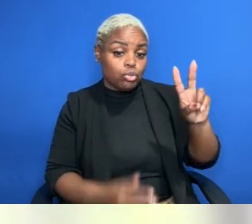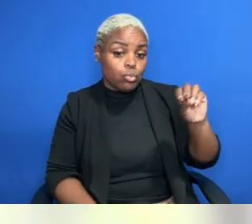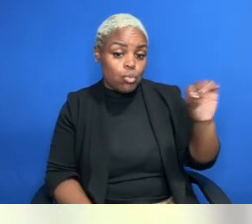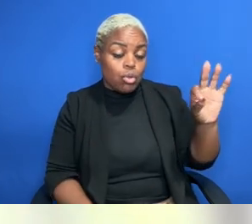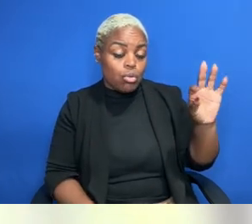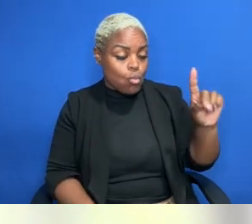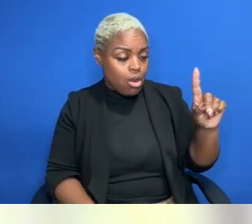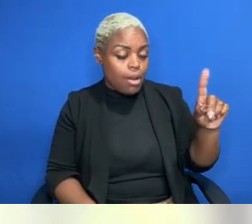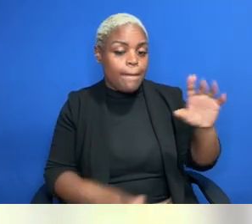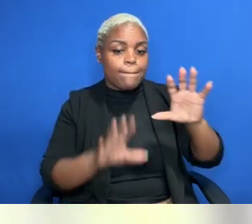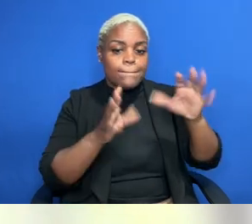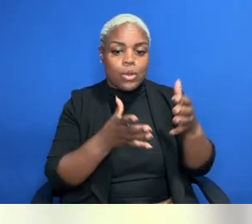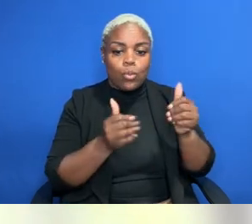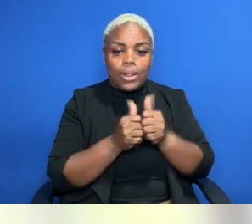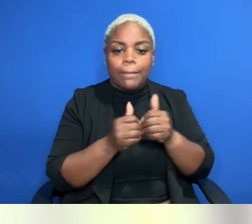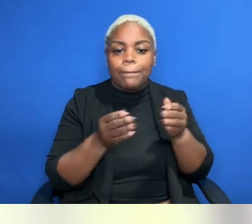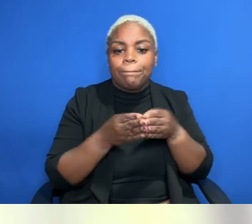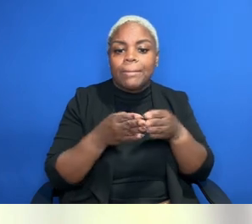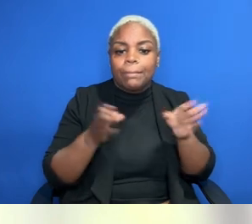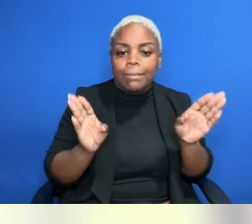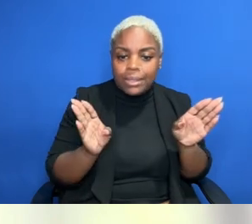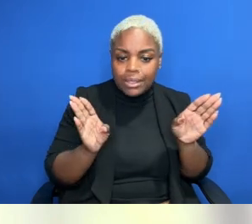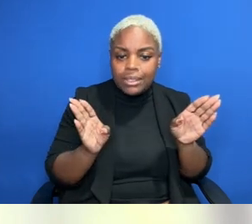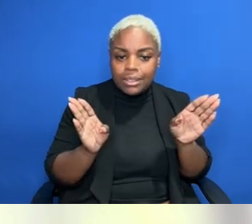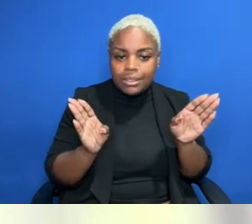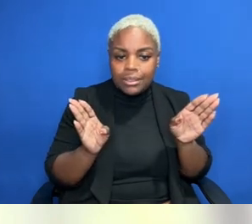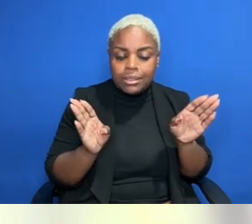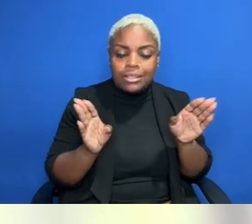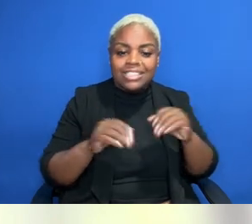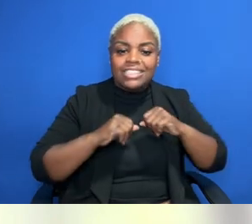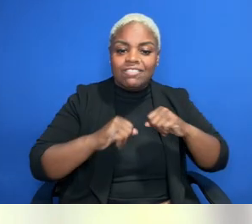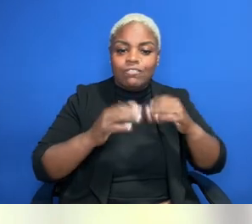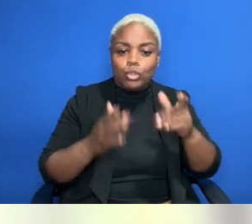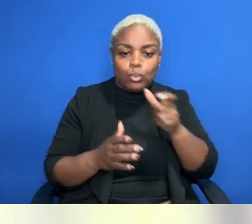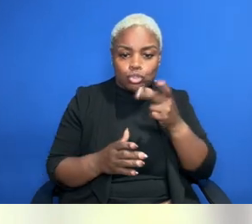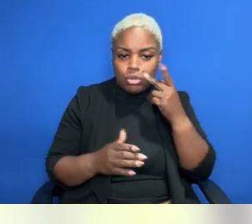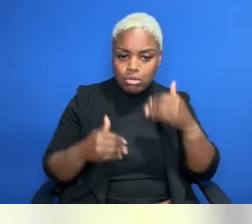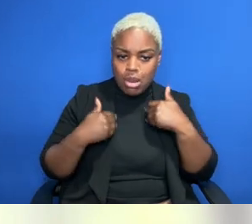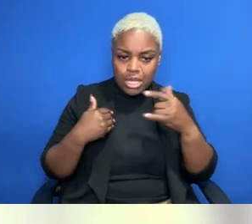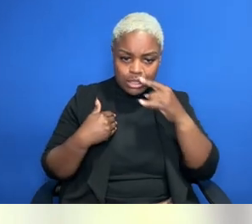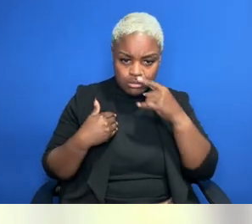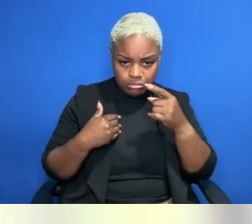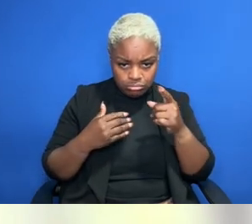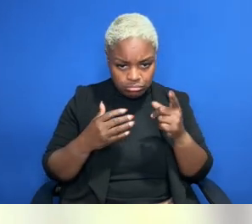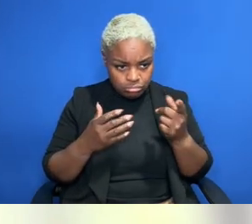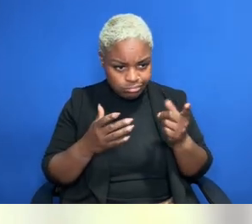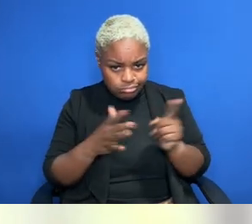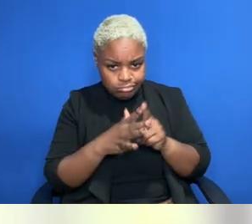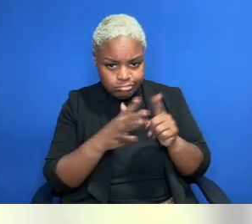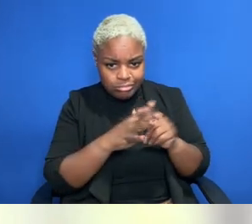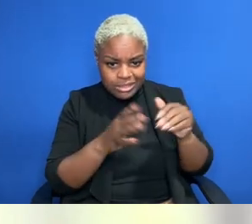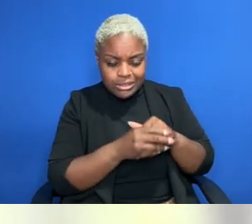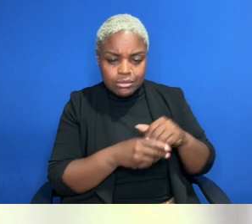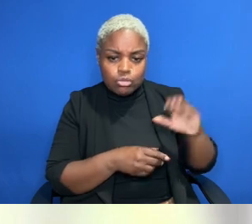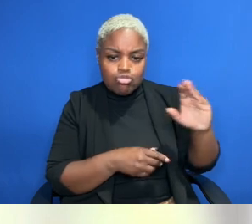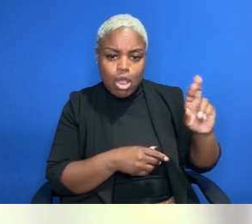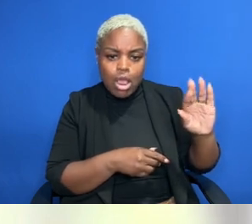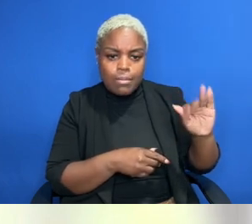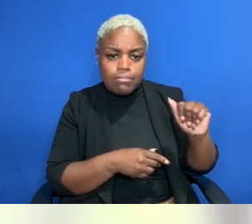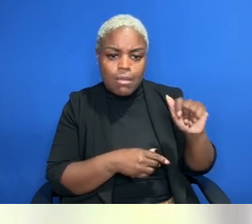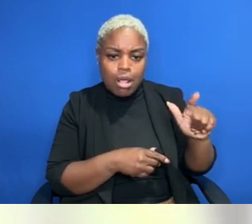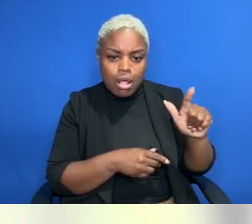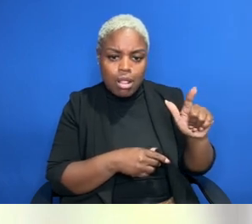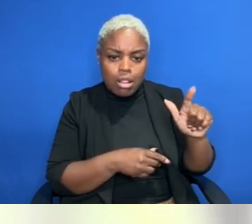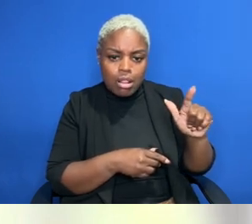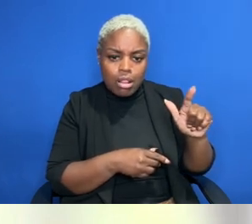started in 2001 by a group of public defenders who saw young